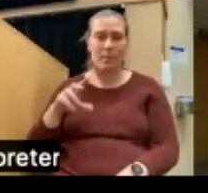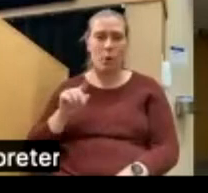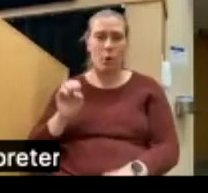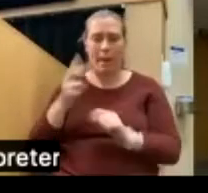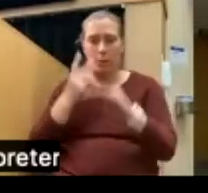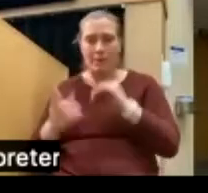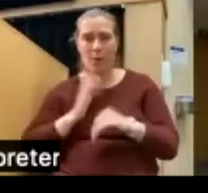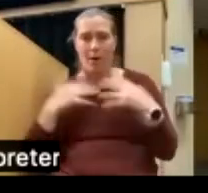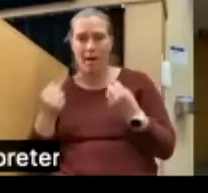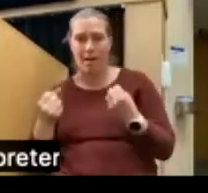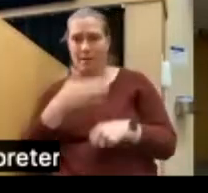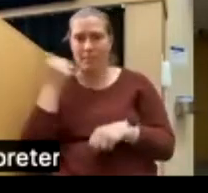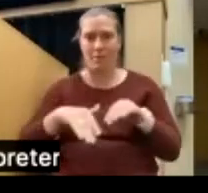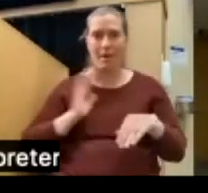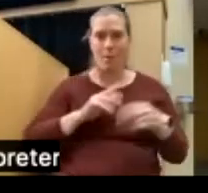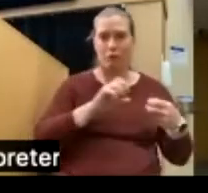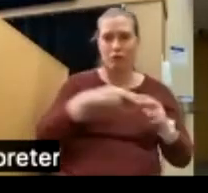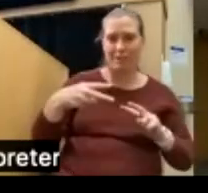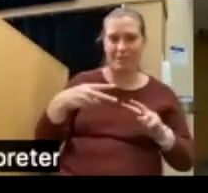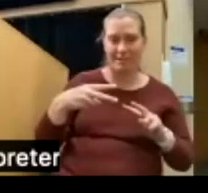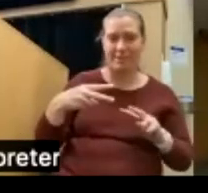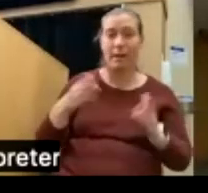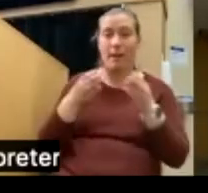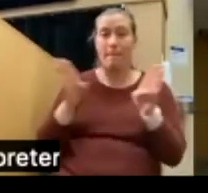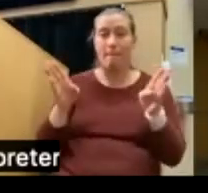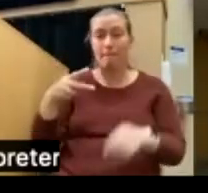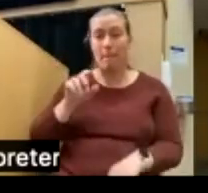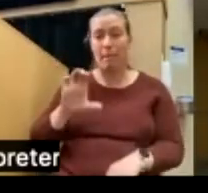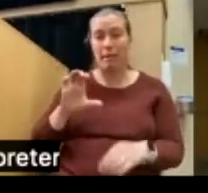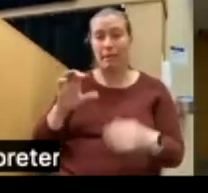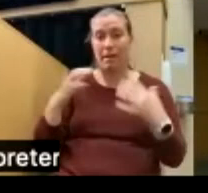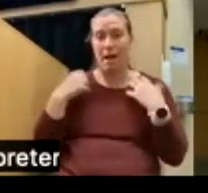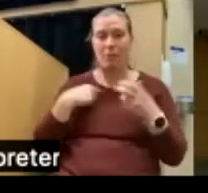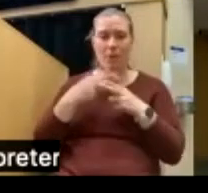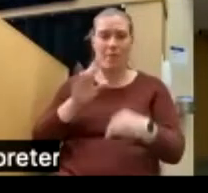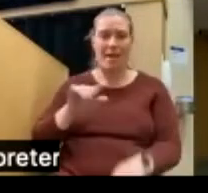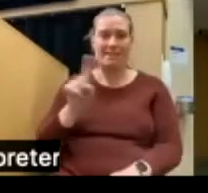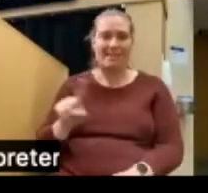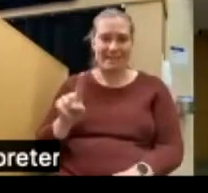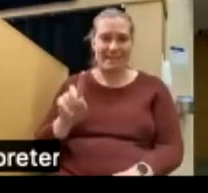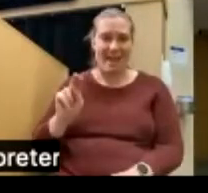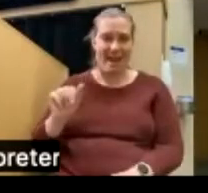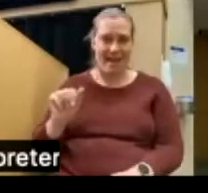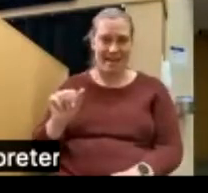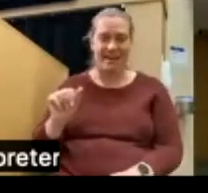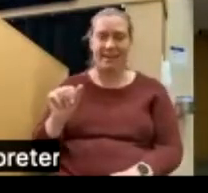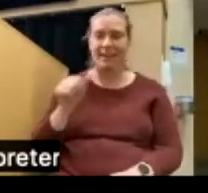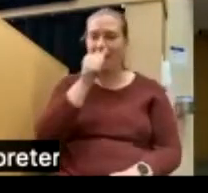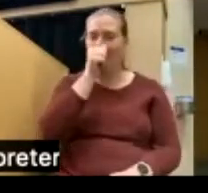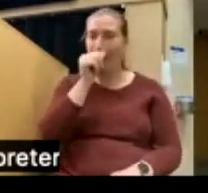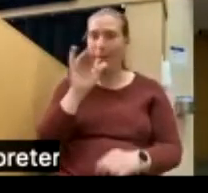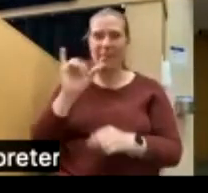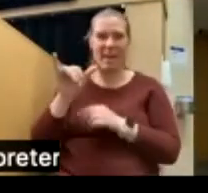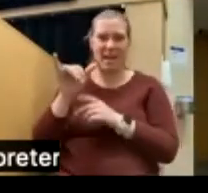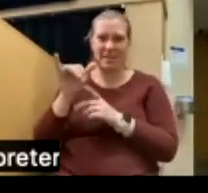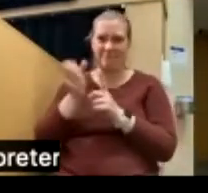our genetic code, which in public health we call DNA. And of course, this affects everything from,